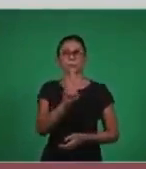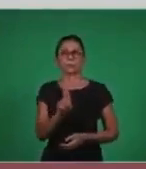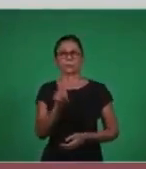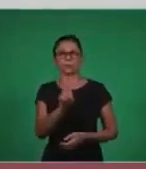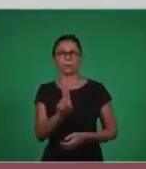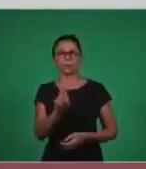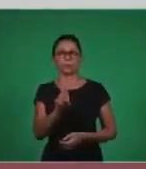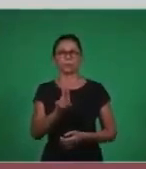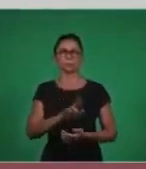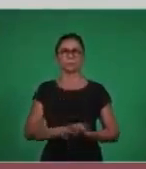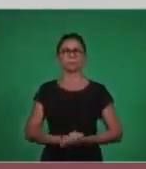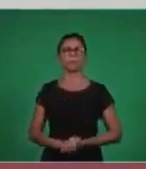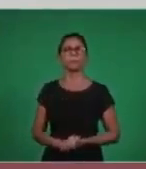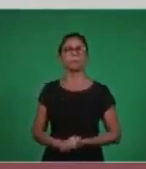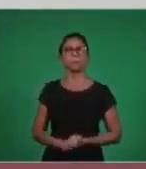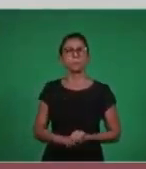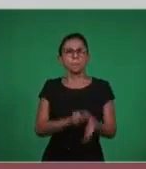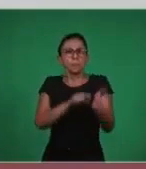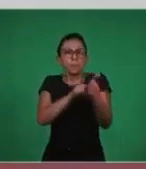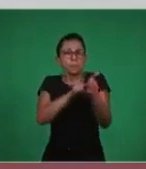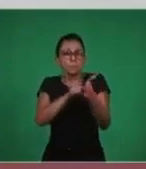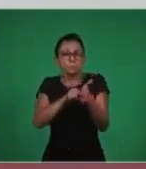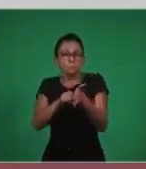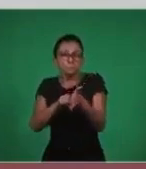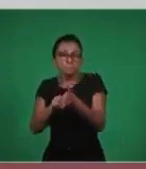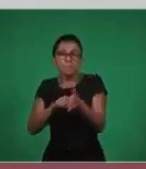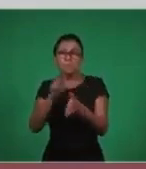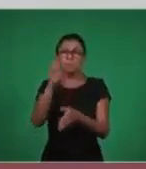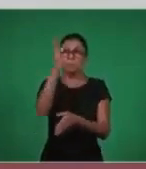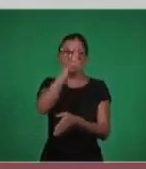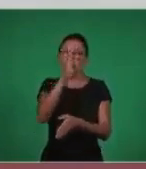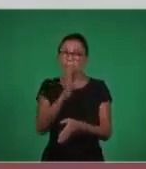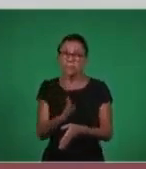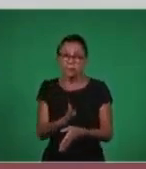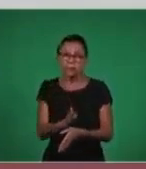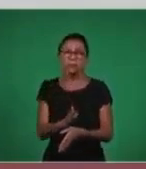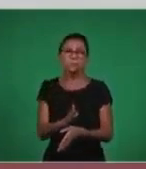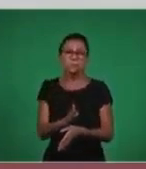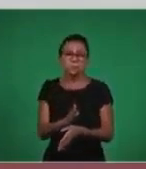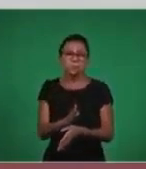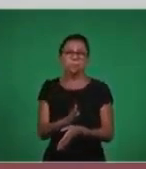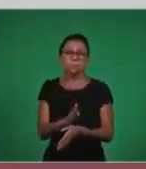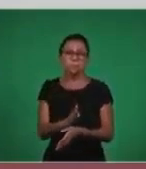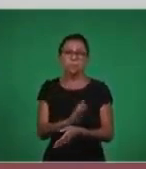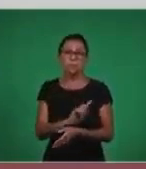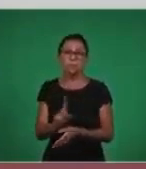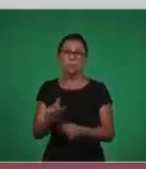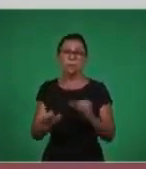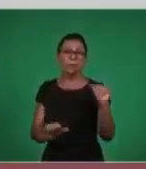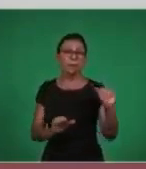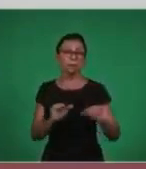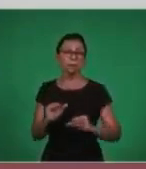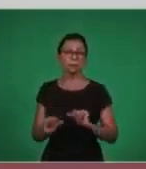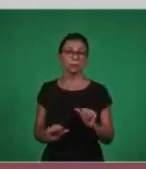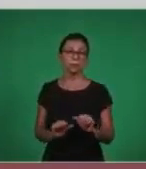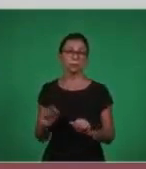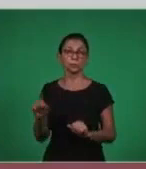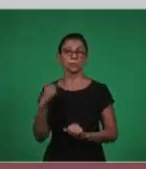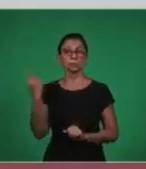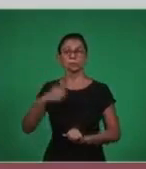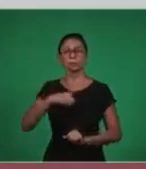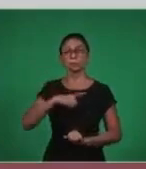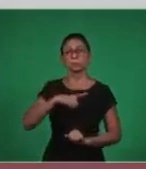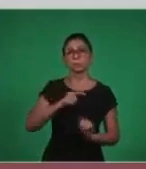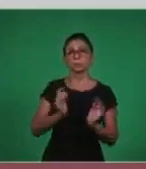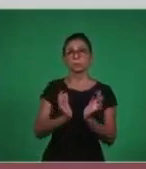university life. They are scientists. They do research in all over Brazil and also the world. Have a